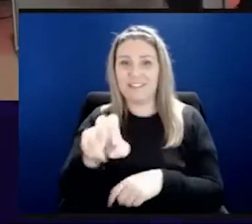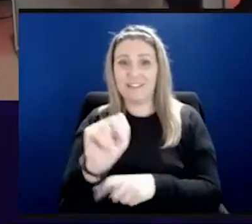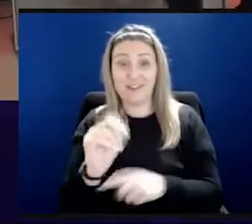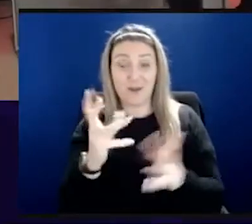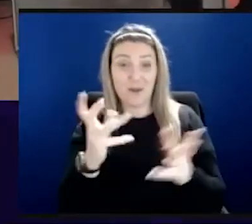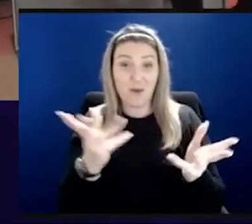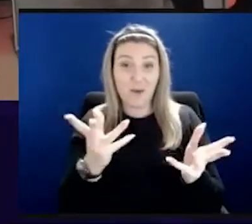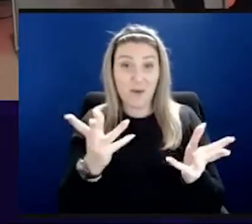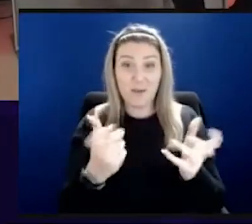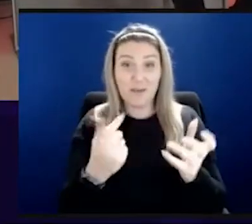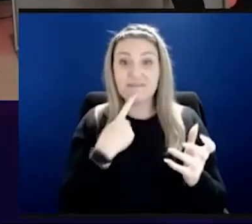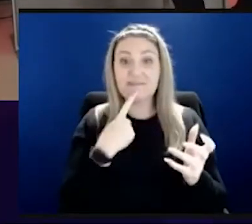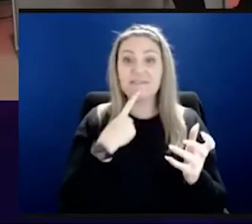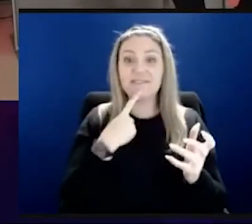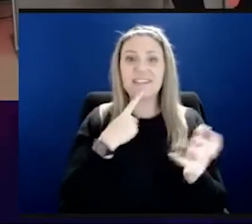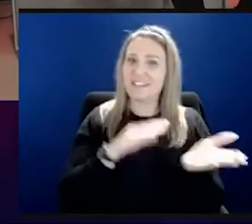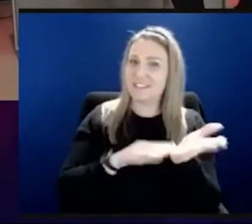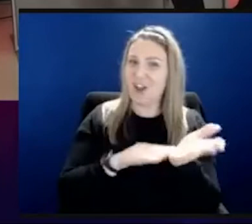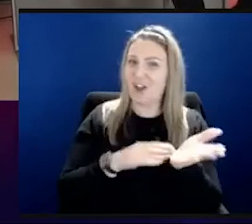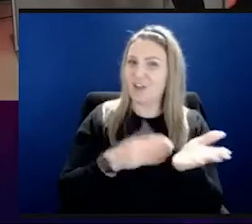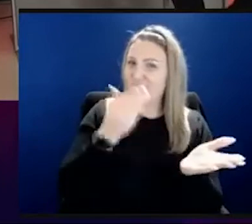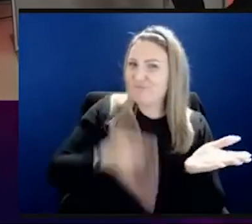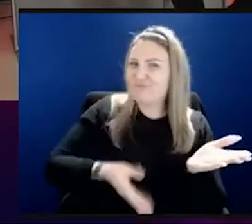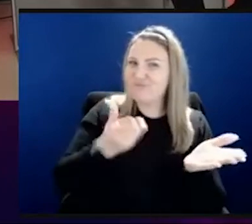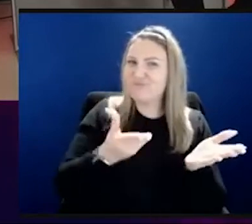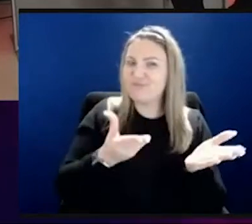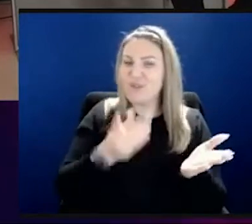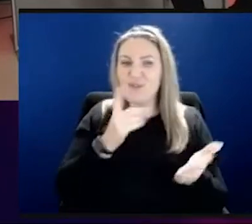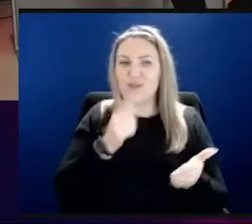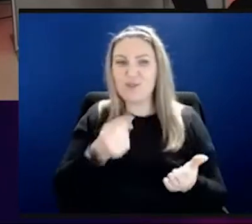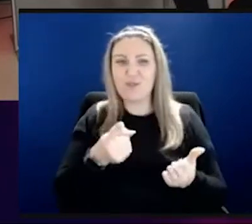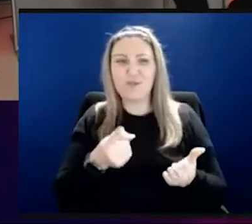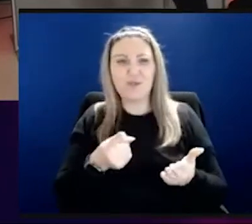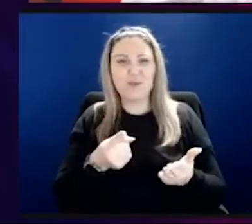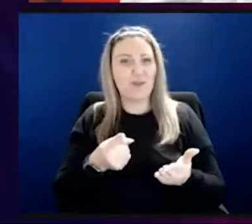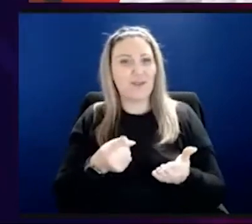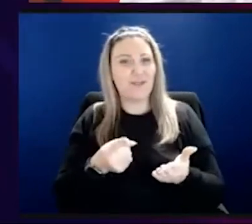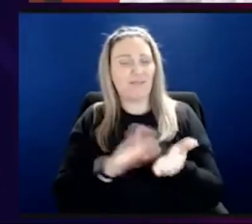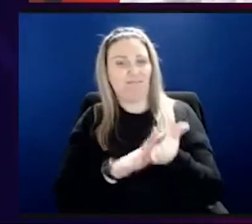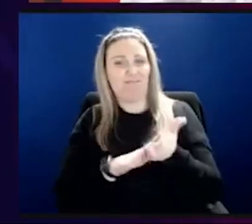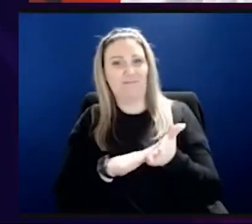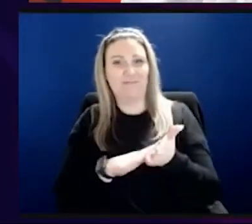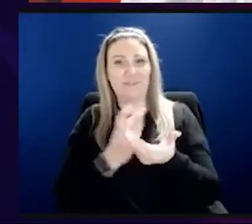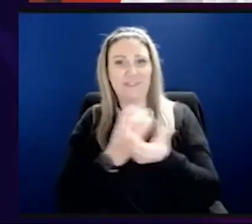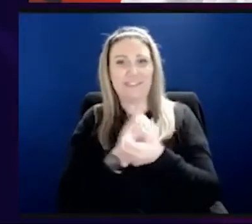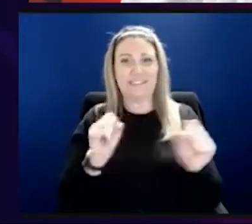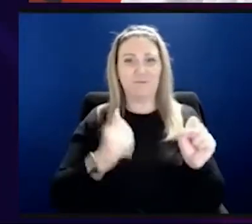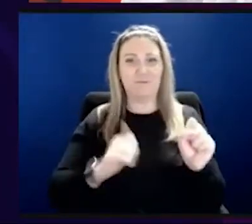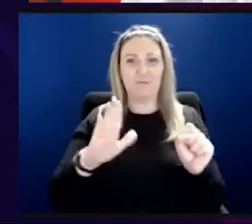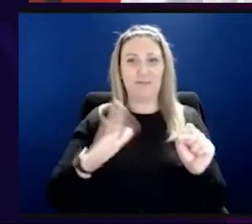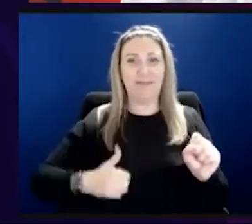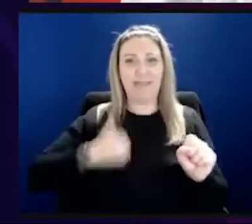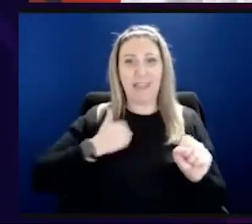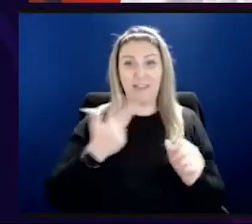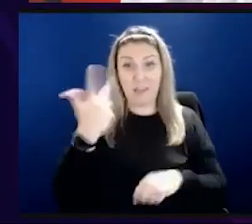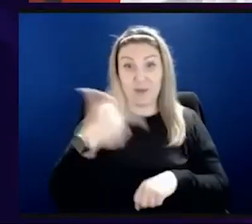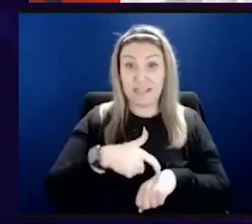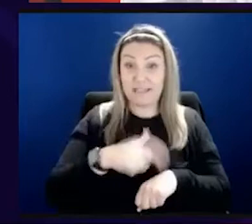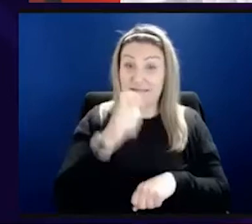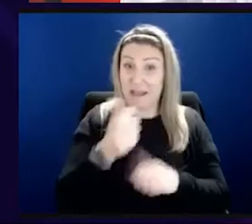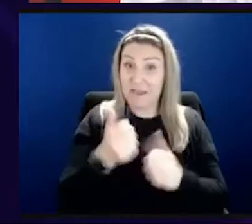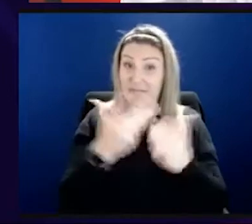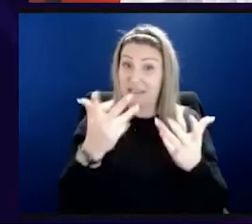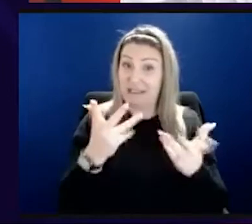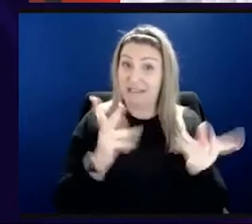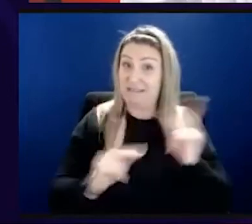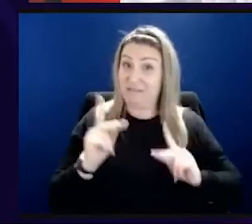this doctor right next to me who you credit for saving your life 3 times? Not many people get to hang out with the guy who saved your life